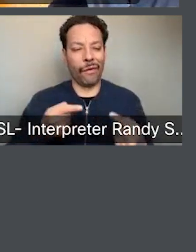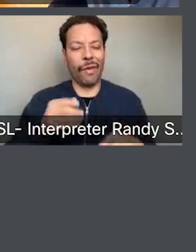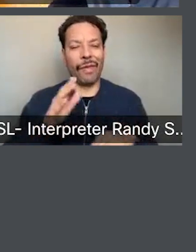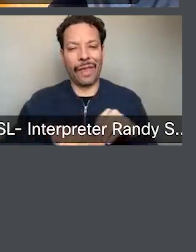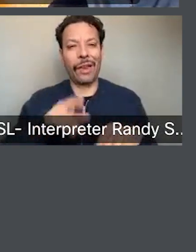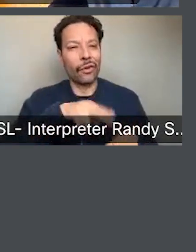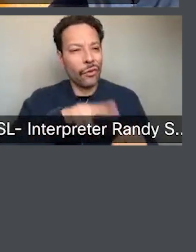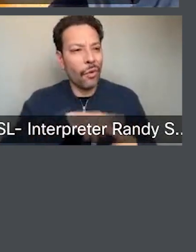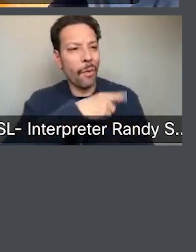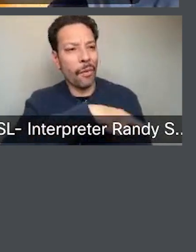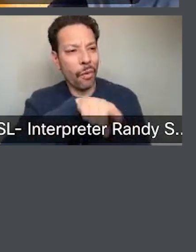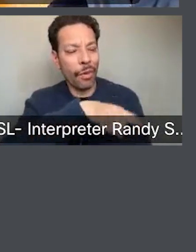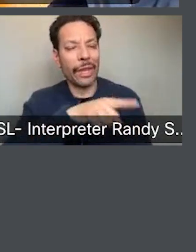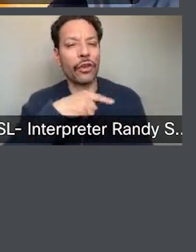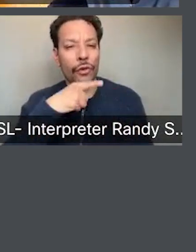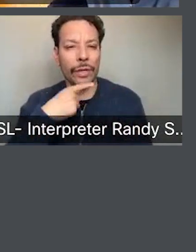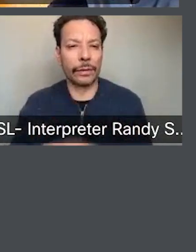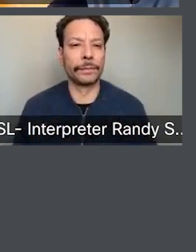hearing peers.